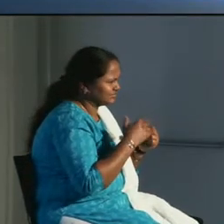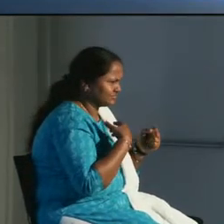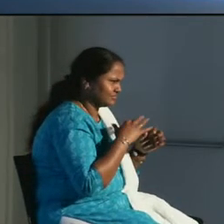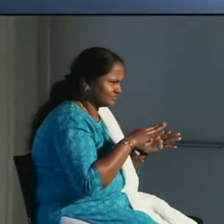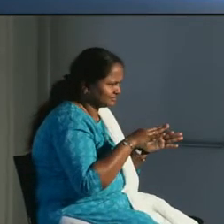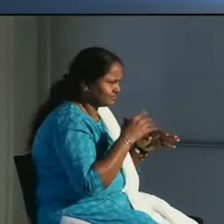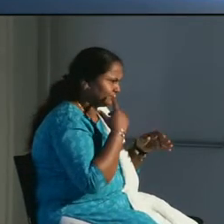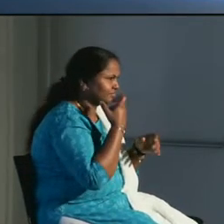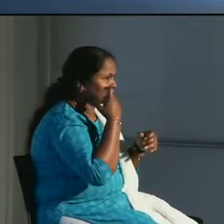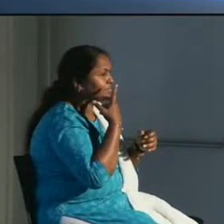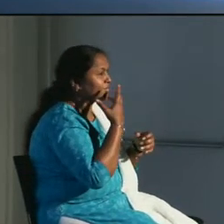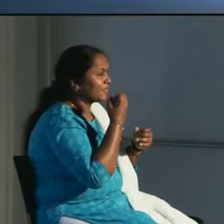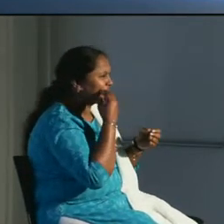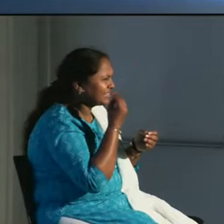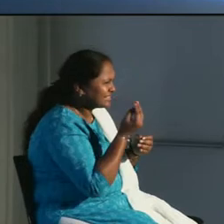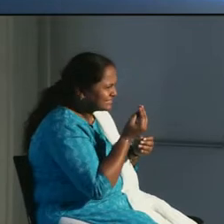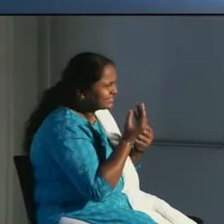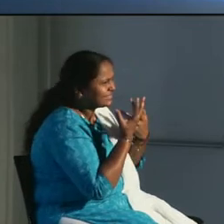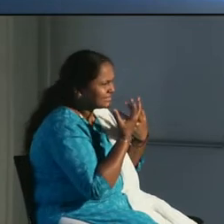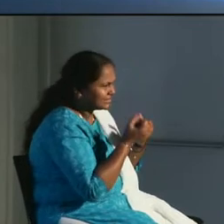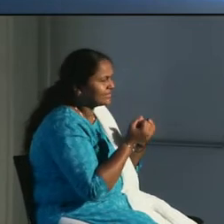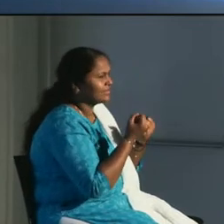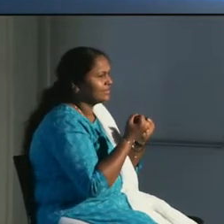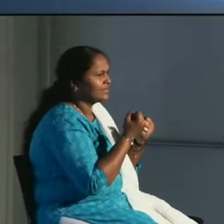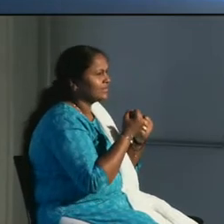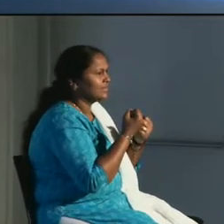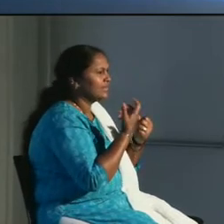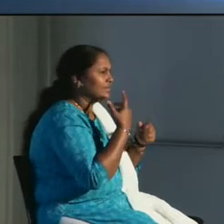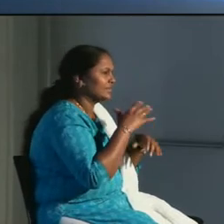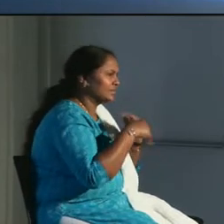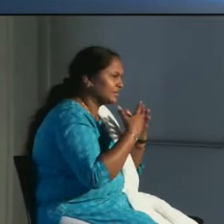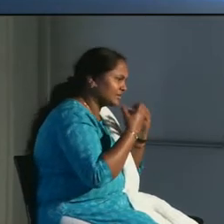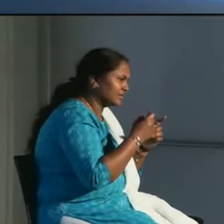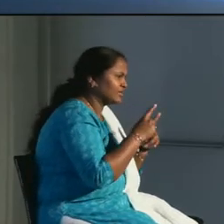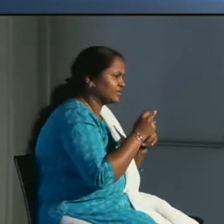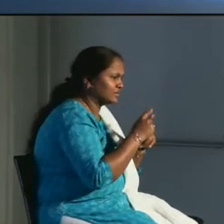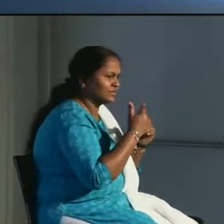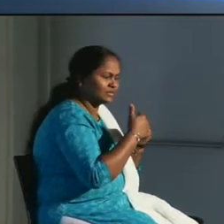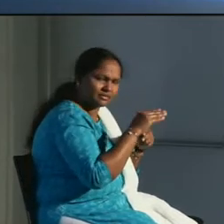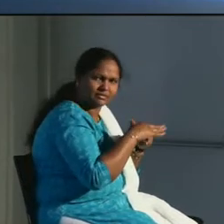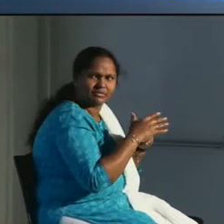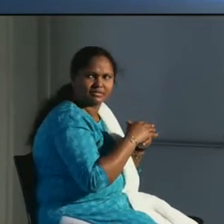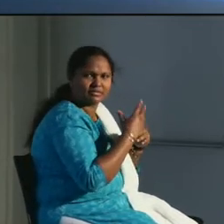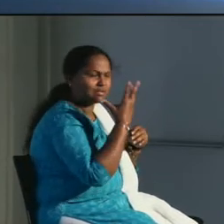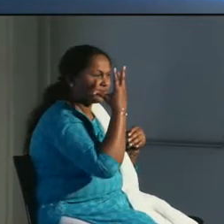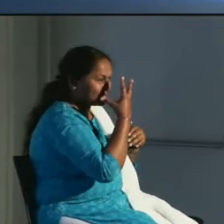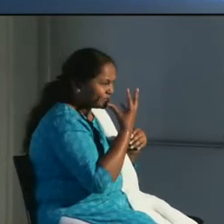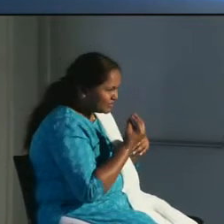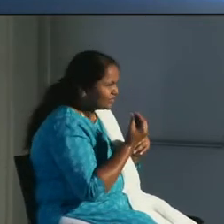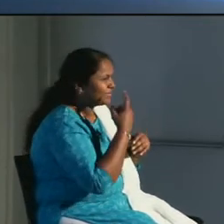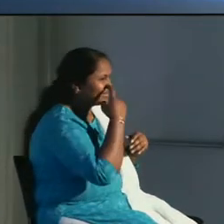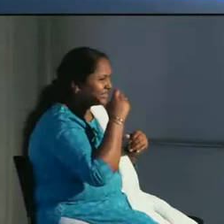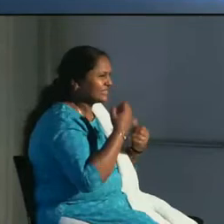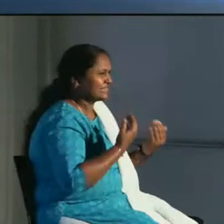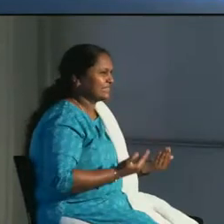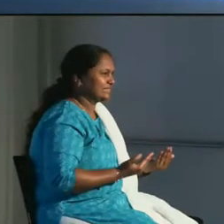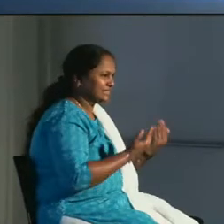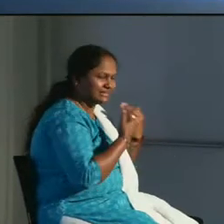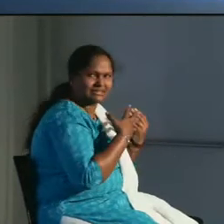and over here, Malaysian is a slightly upscale neighborhood, so beautiful woman in the sari and